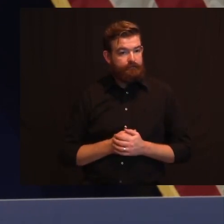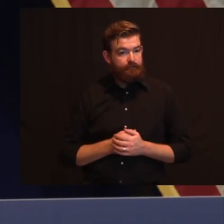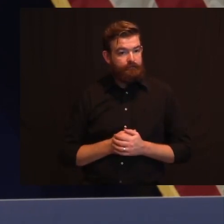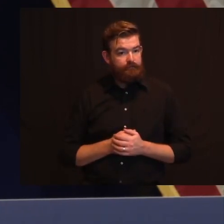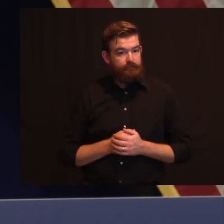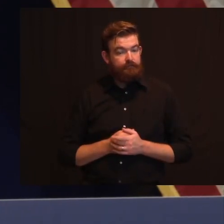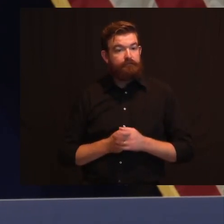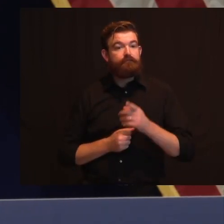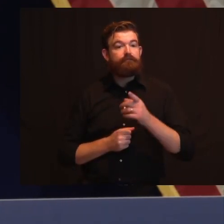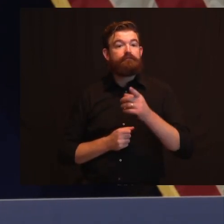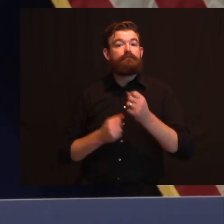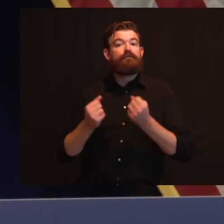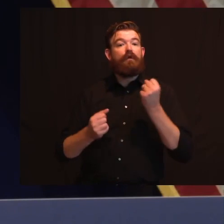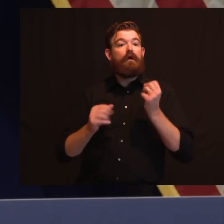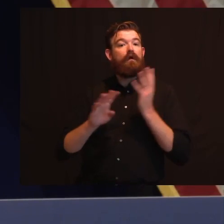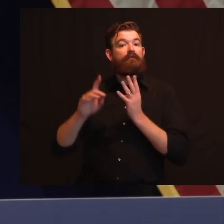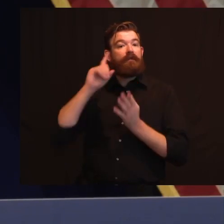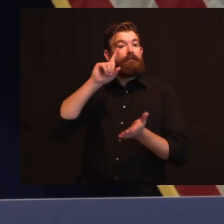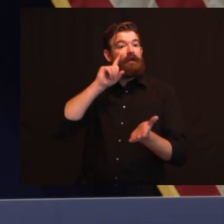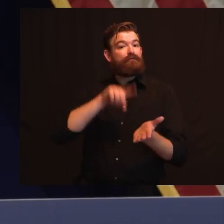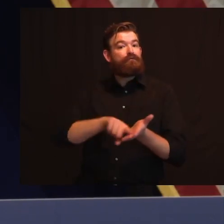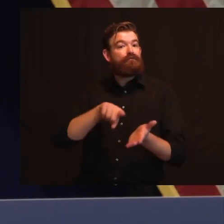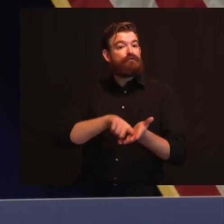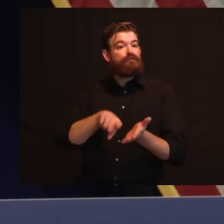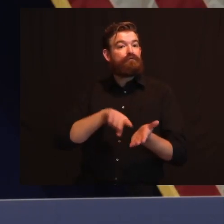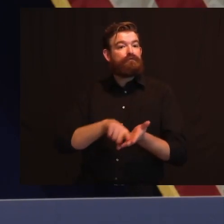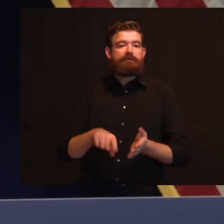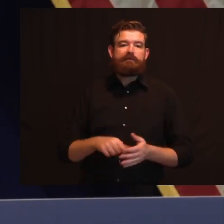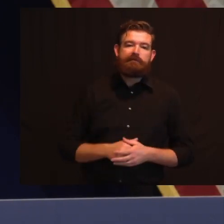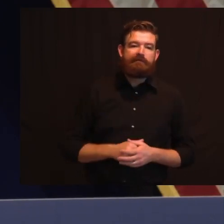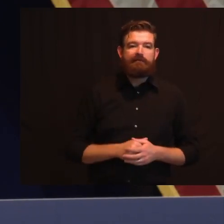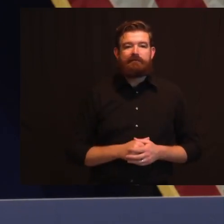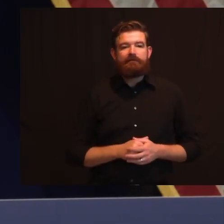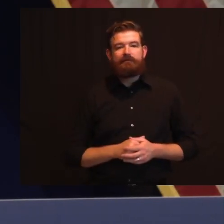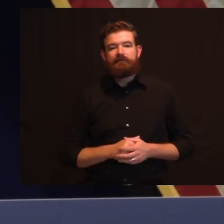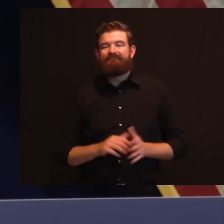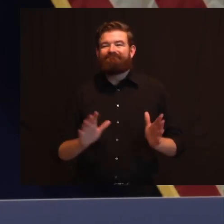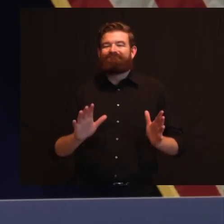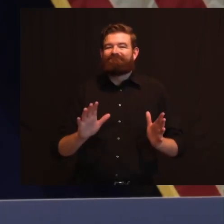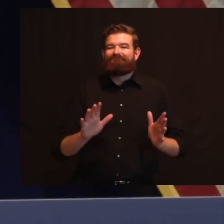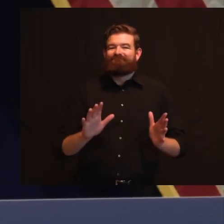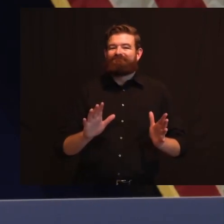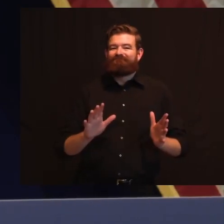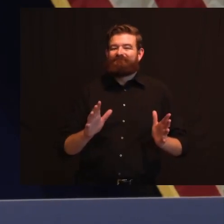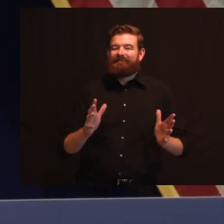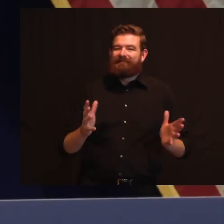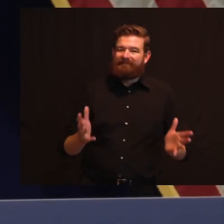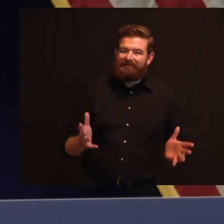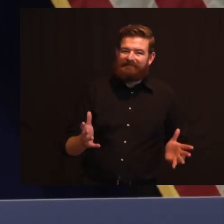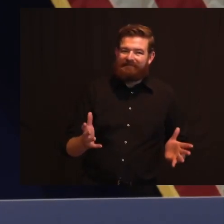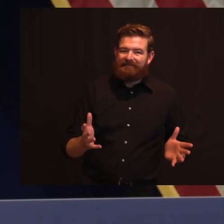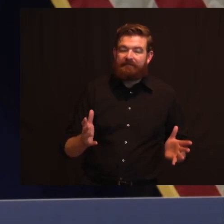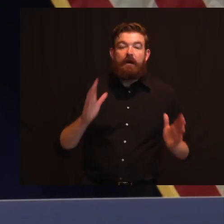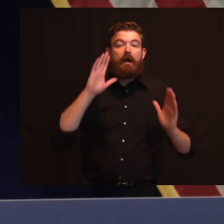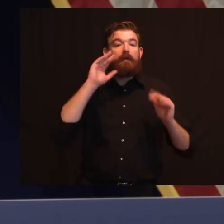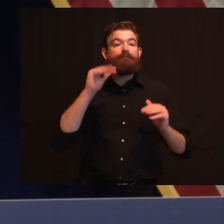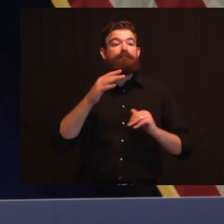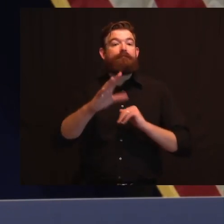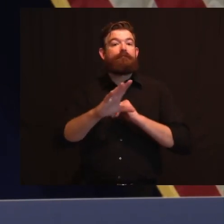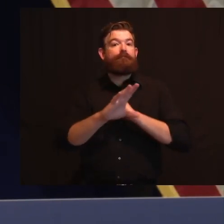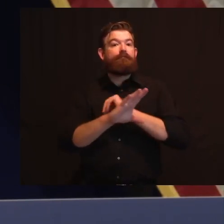expected. So we're anticipating that waits for inspection stations could increase dramatically in the month of September as these